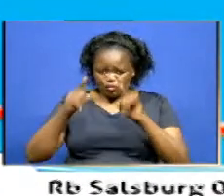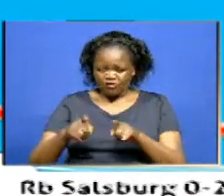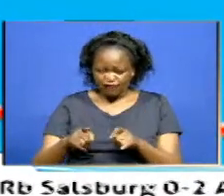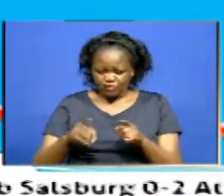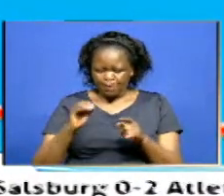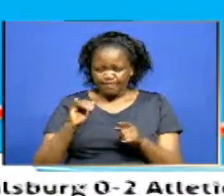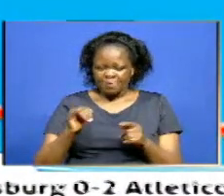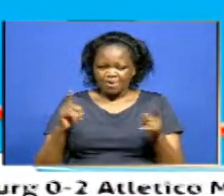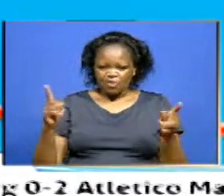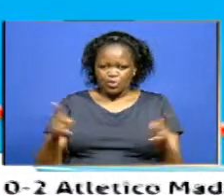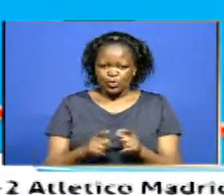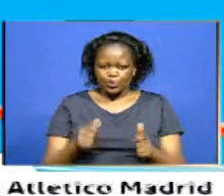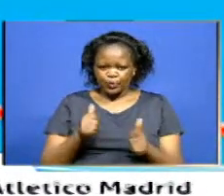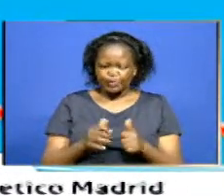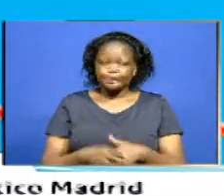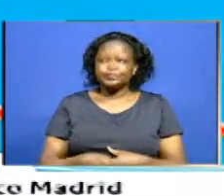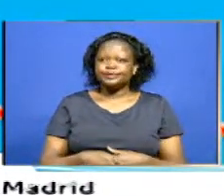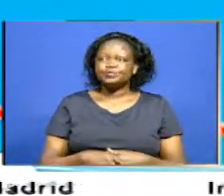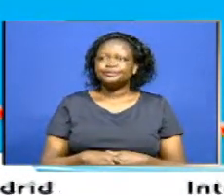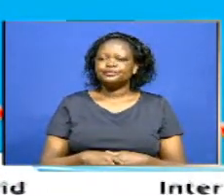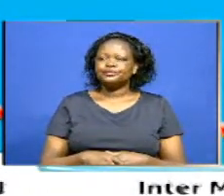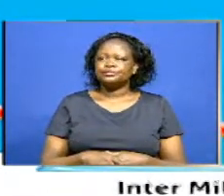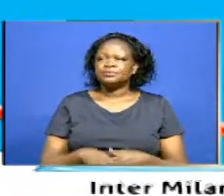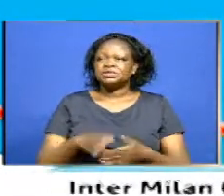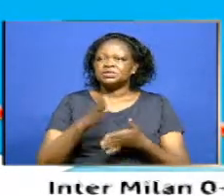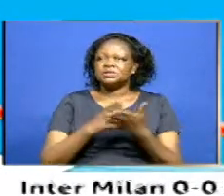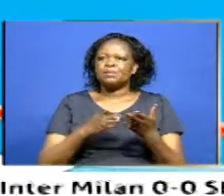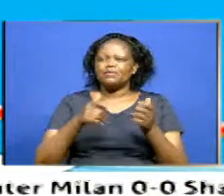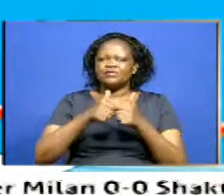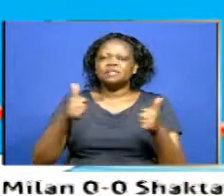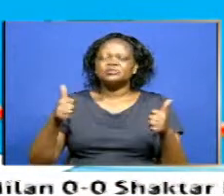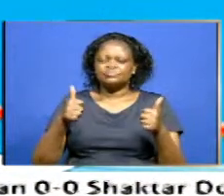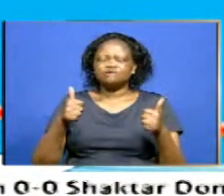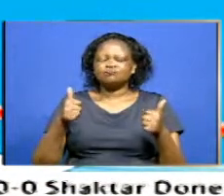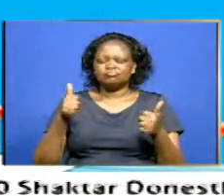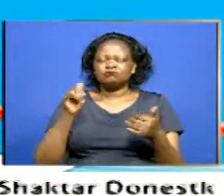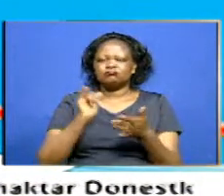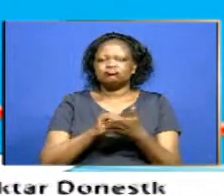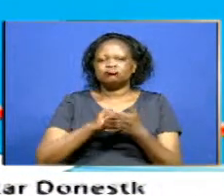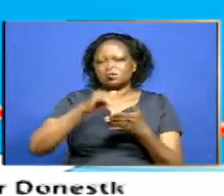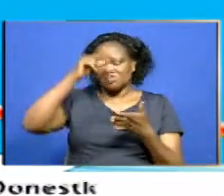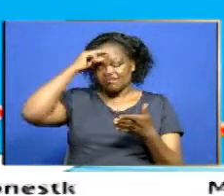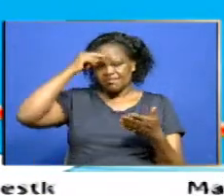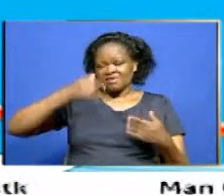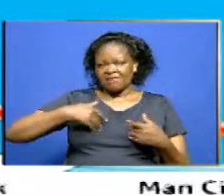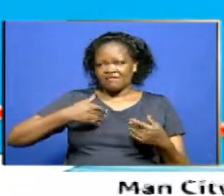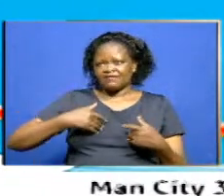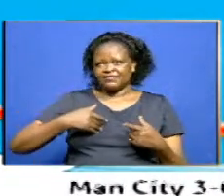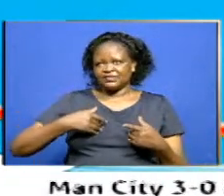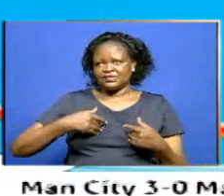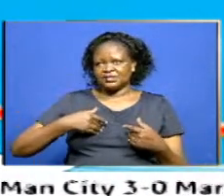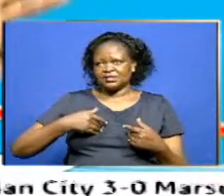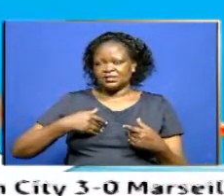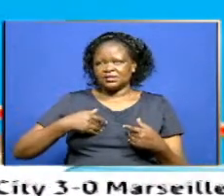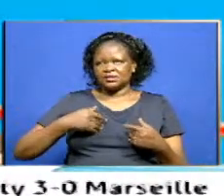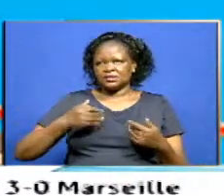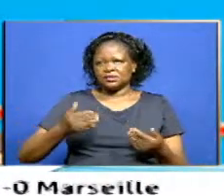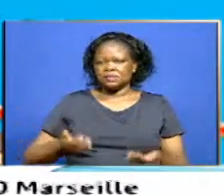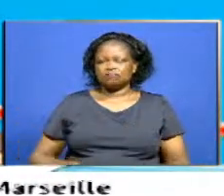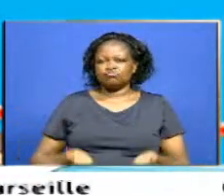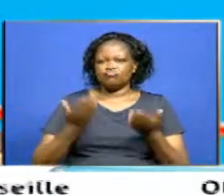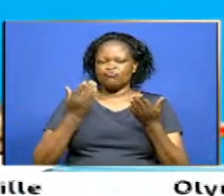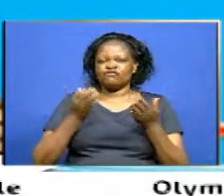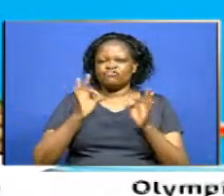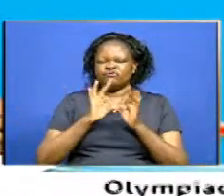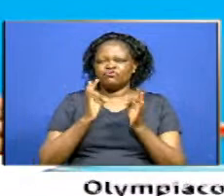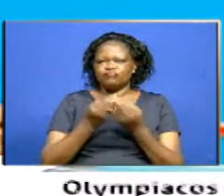briefing was, some of the safety nets, that the government has come up with, Inua Jamii and